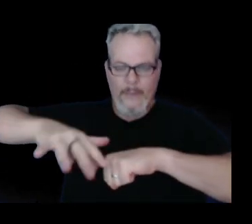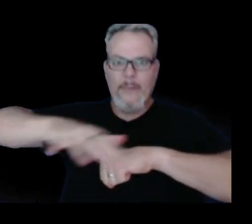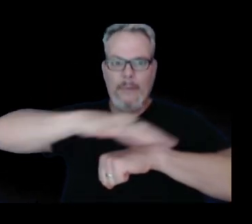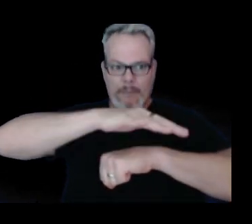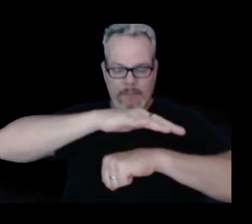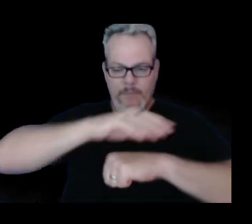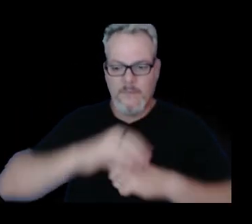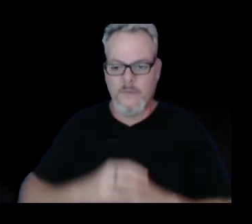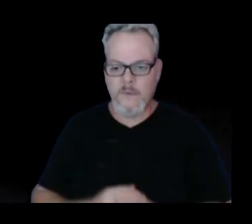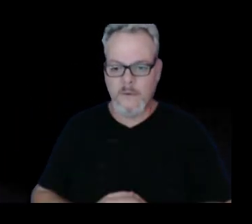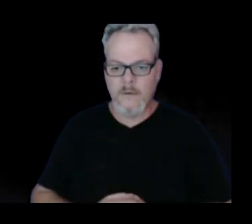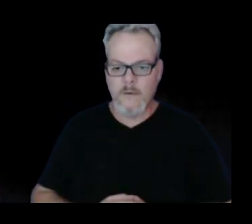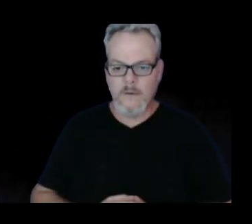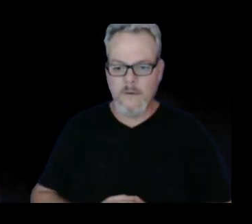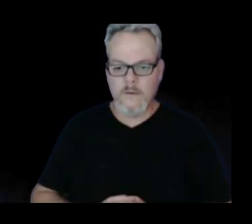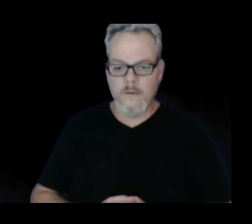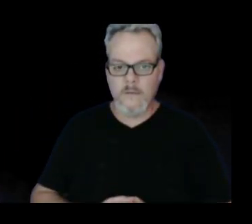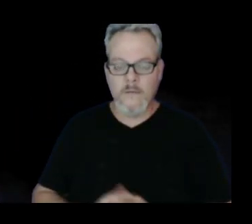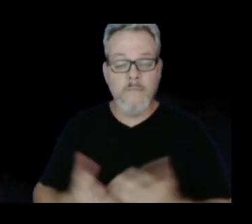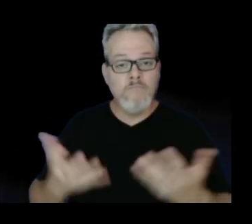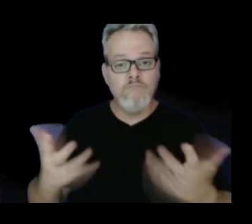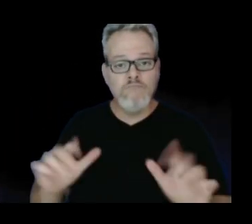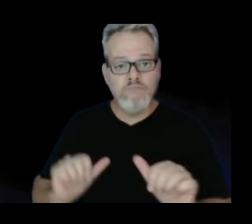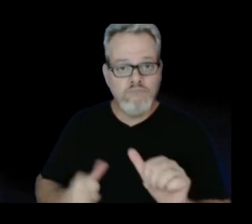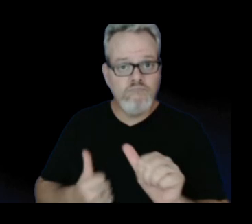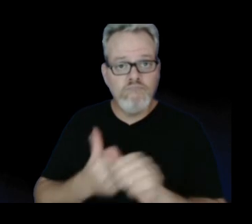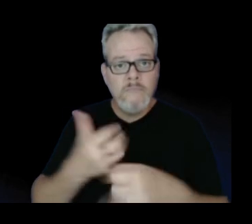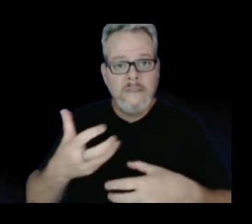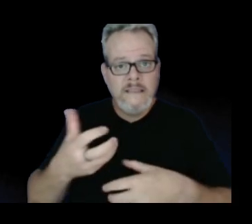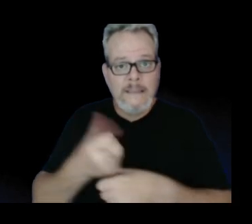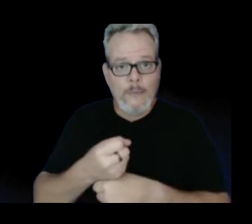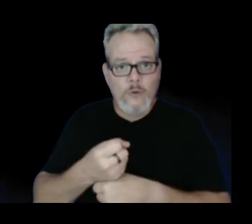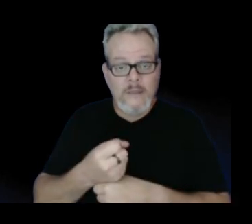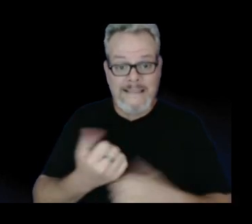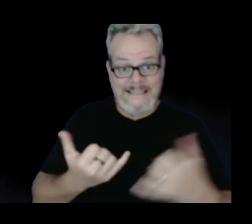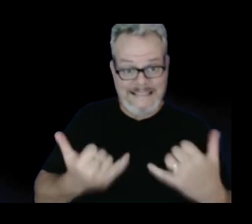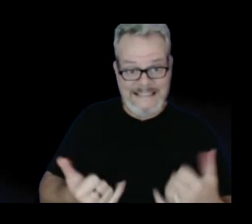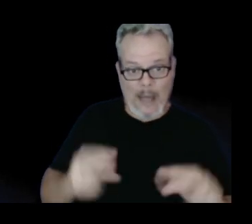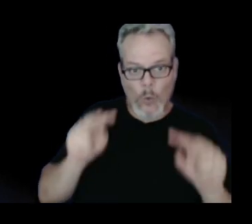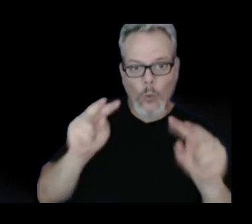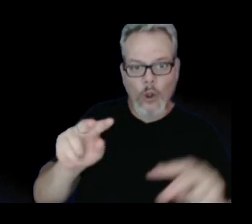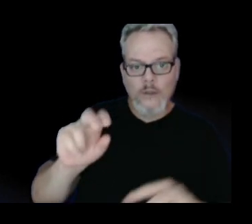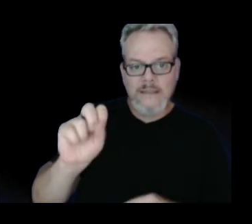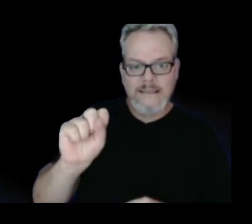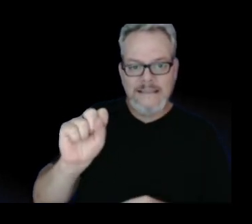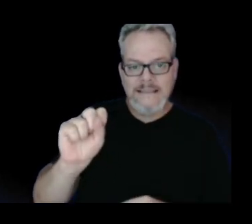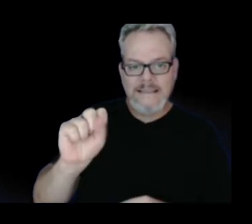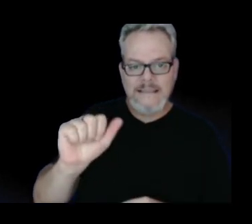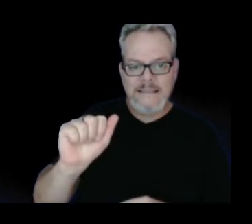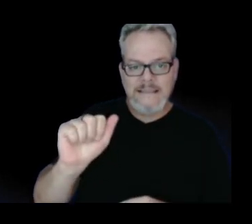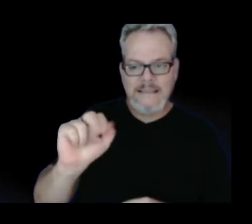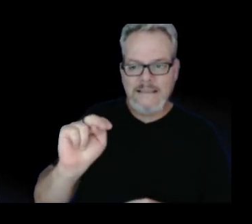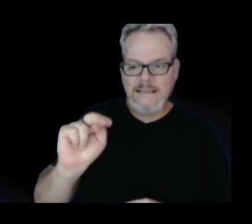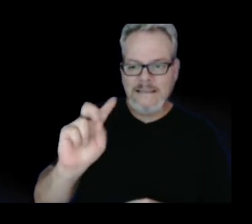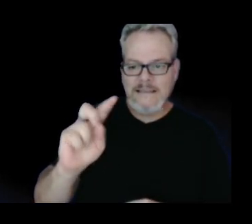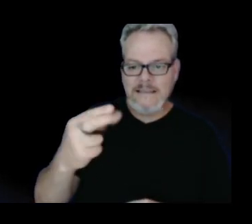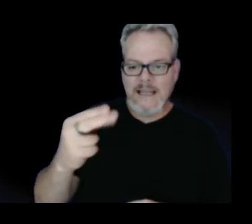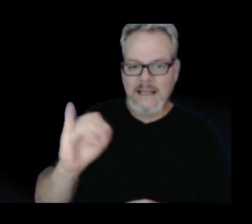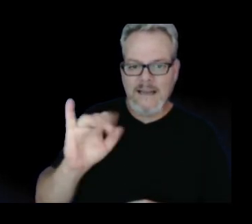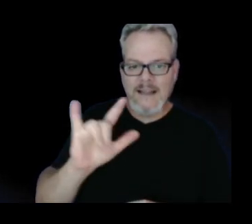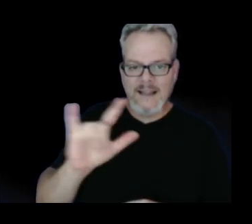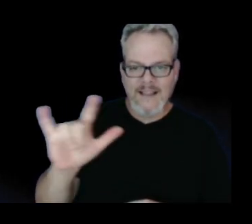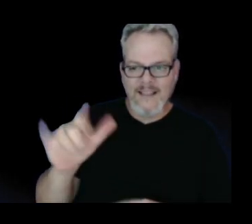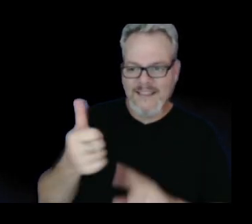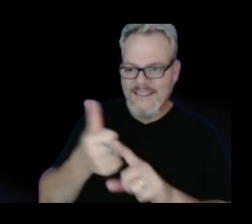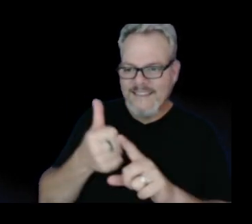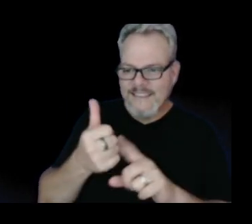So that was the summary of the eruption. At present, we can look at the Sandhill ground tilt meter, and the line in green